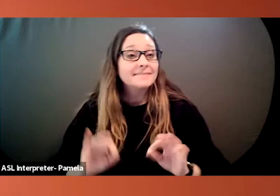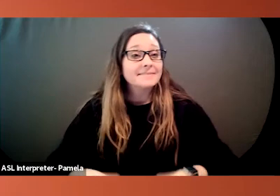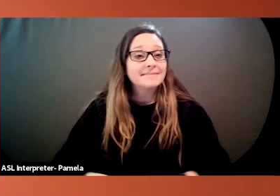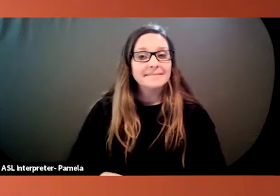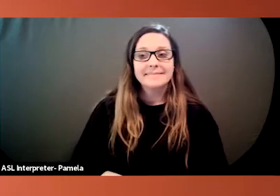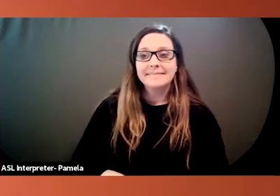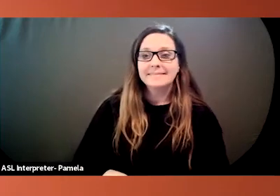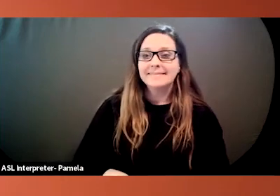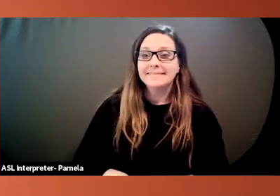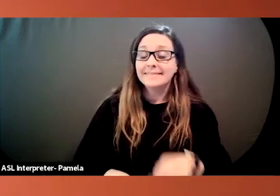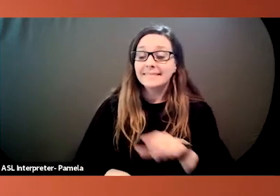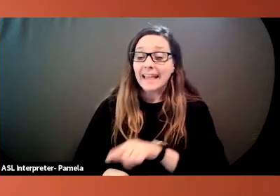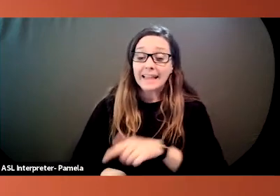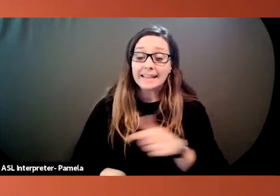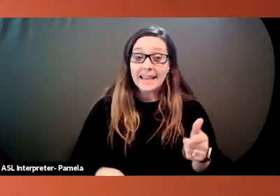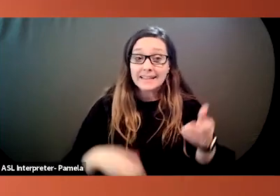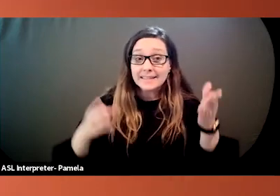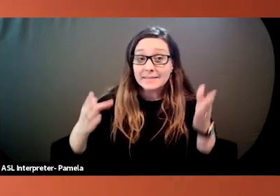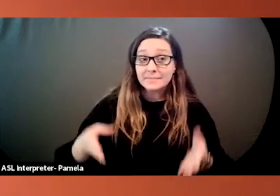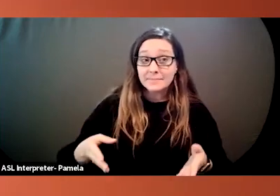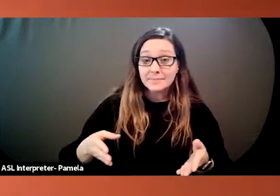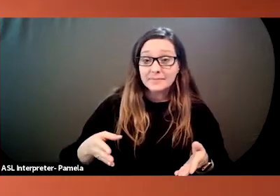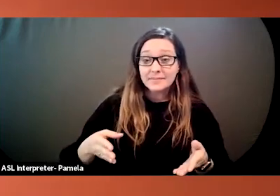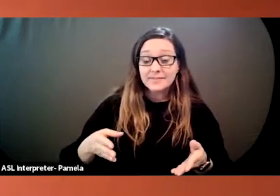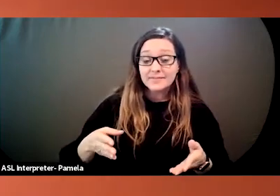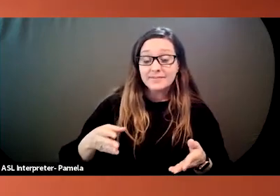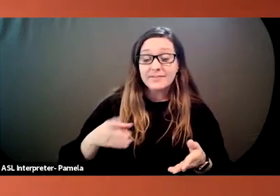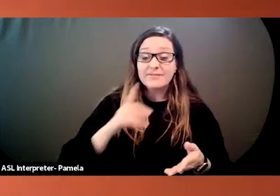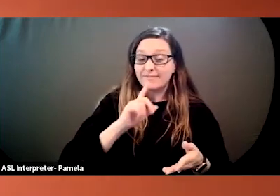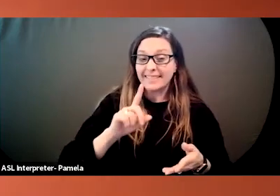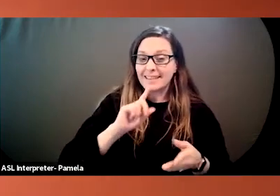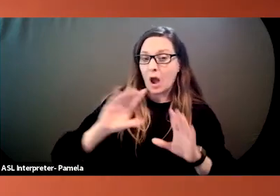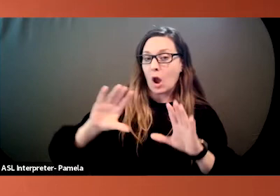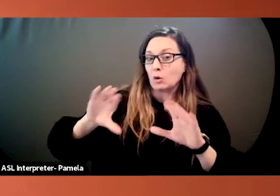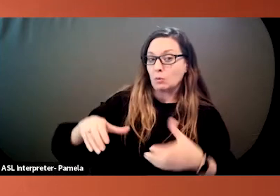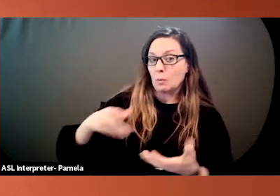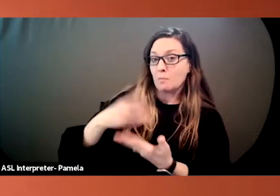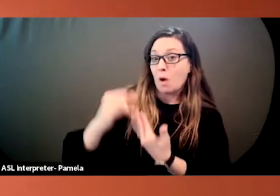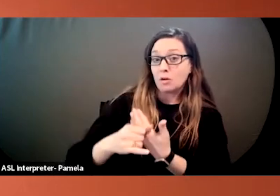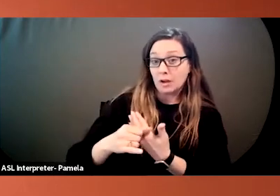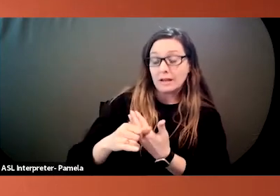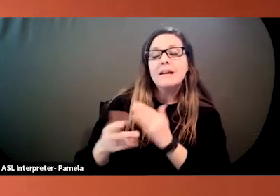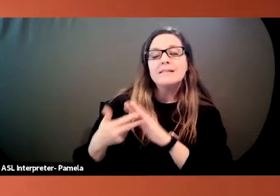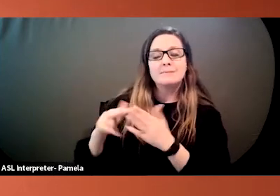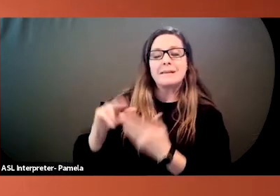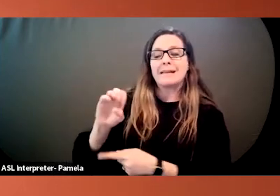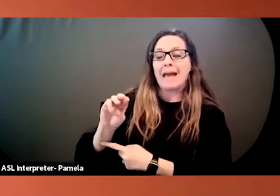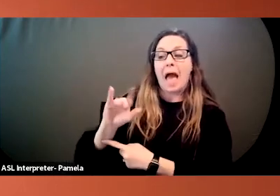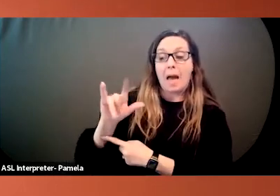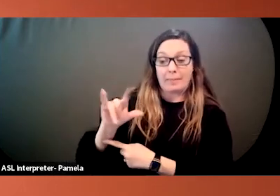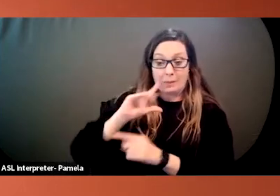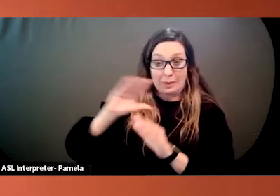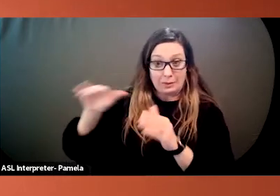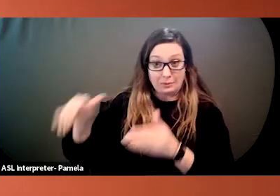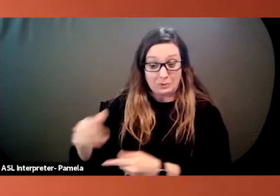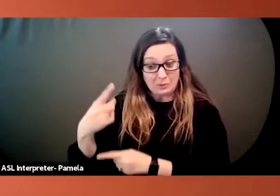The next project is a group project. So I'll let Emily introduce one of them and I'll introduce